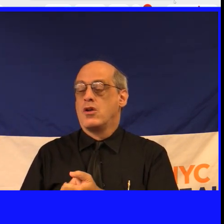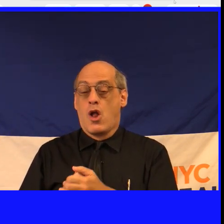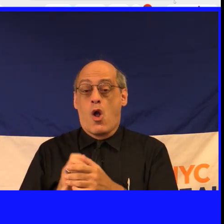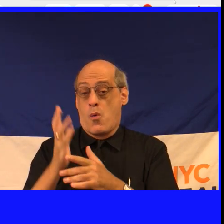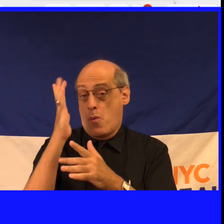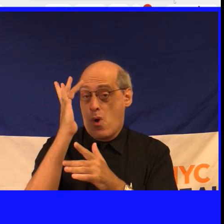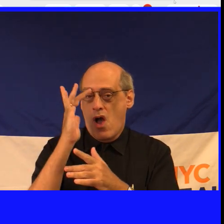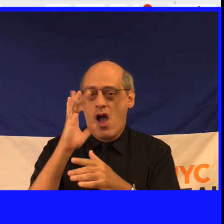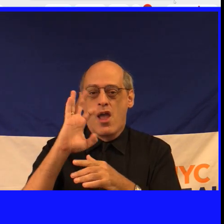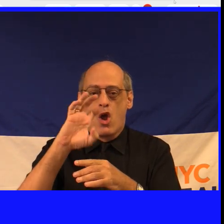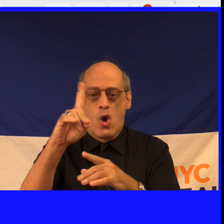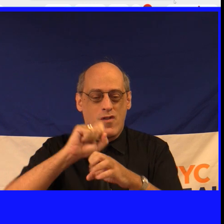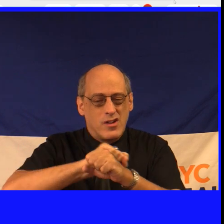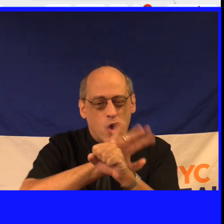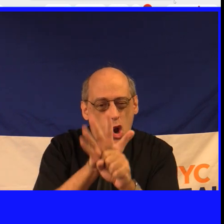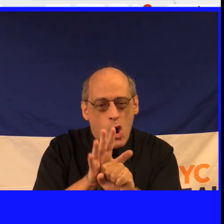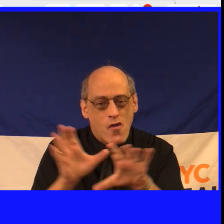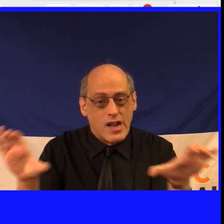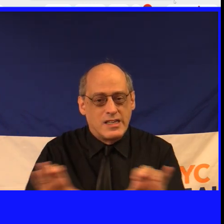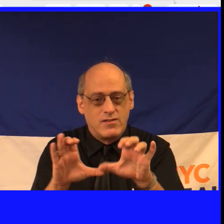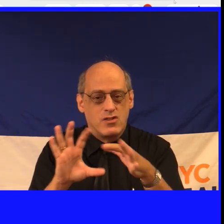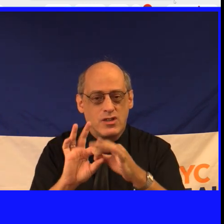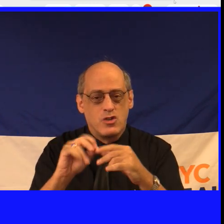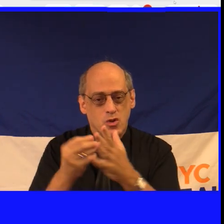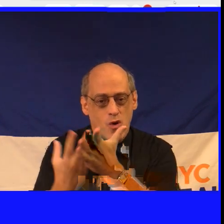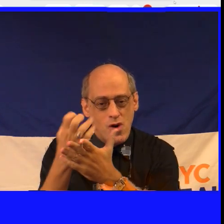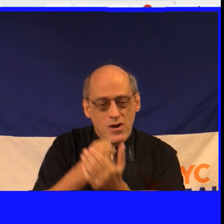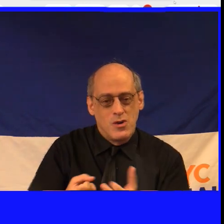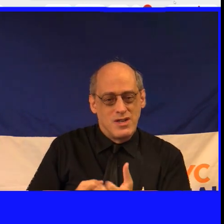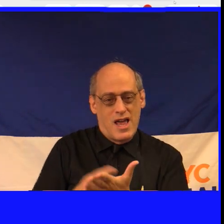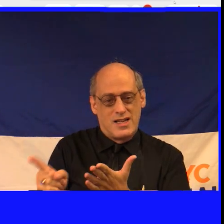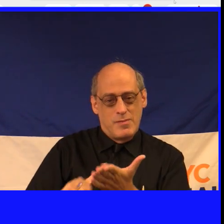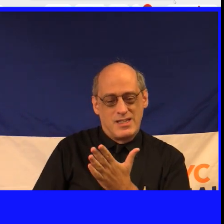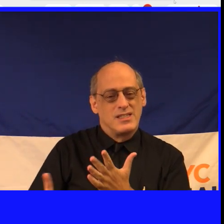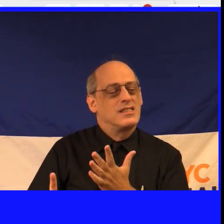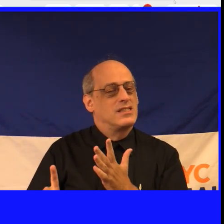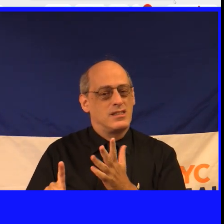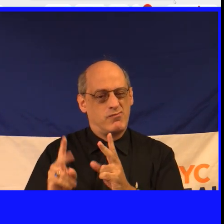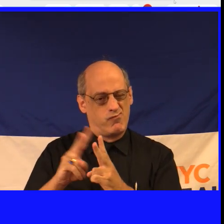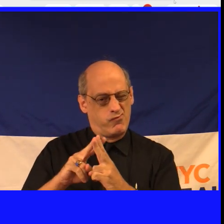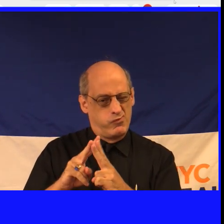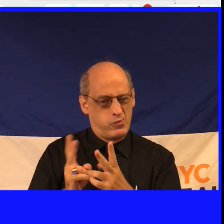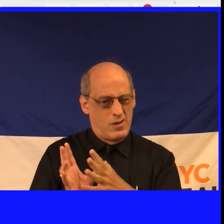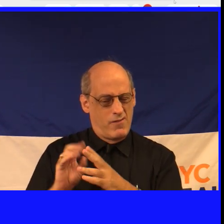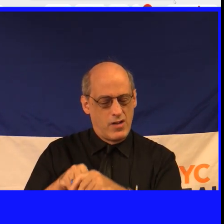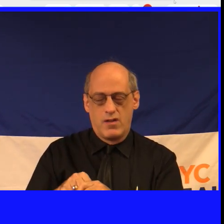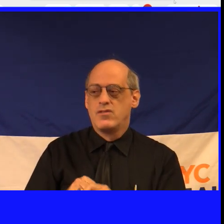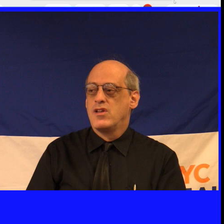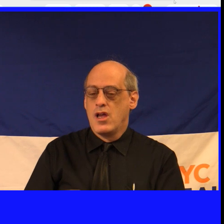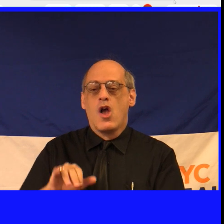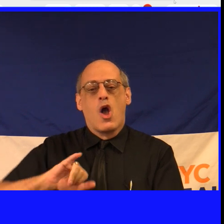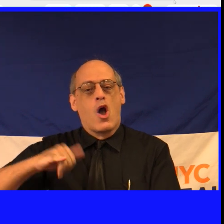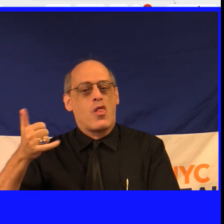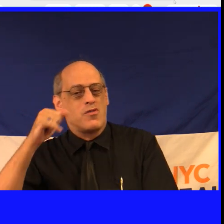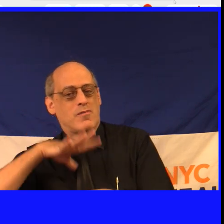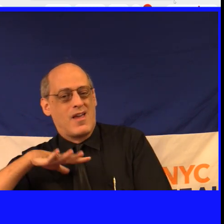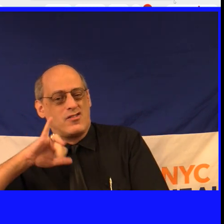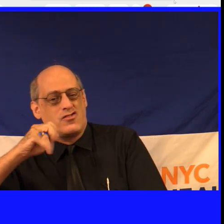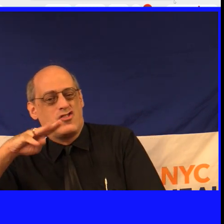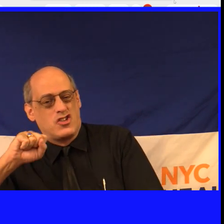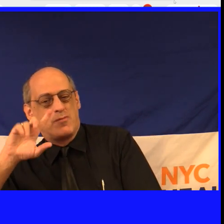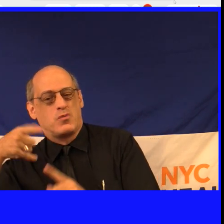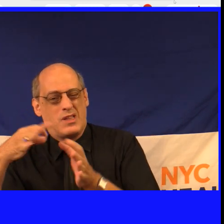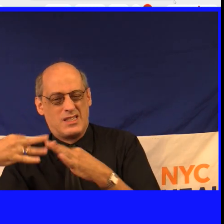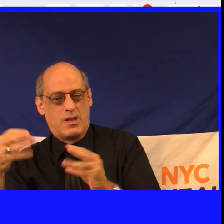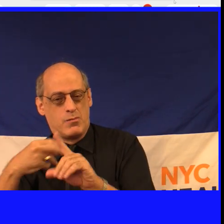COVID activities, both in revenues and expenses. And when I turn this over to James Linhart, he'll explain some of the